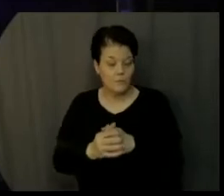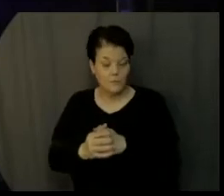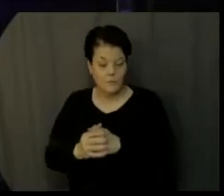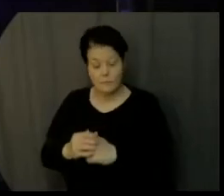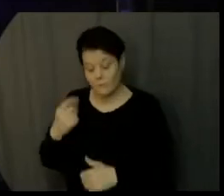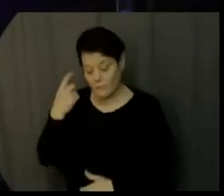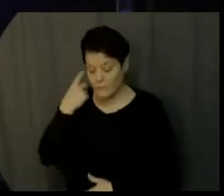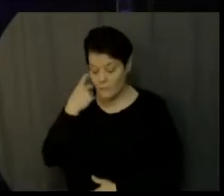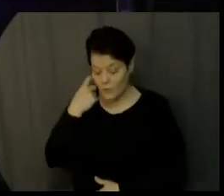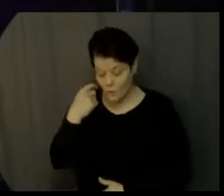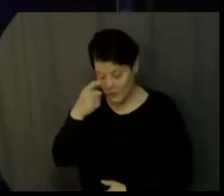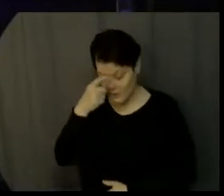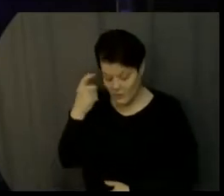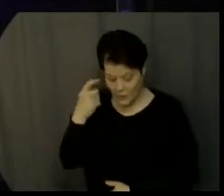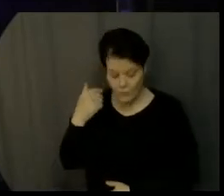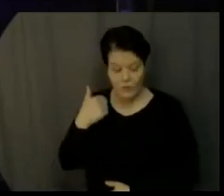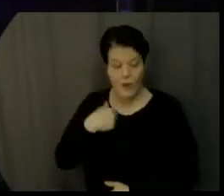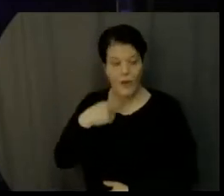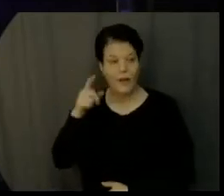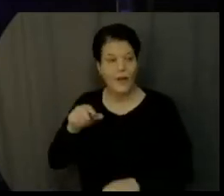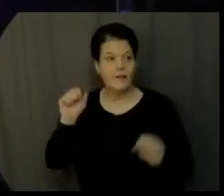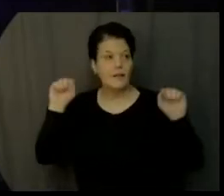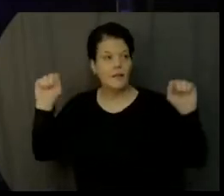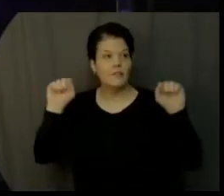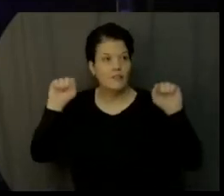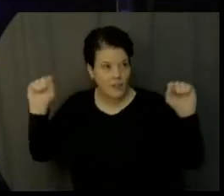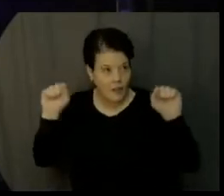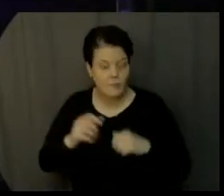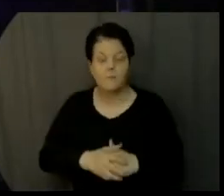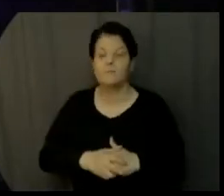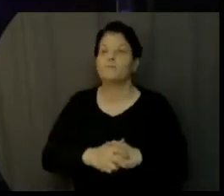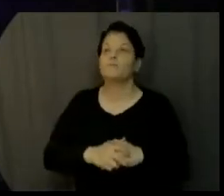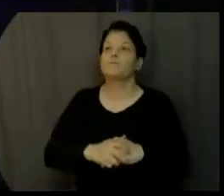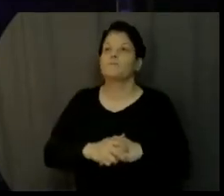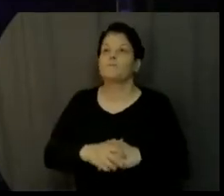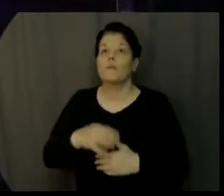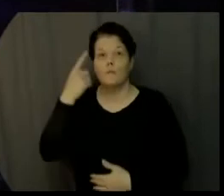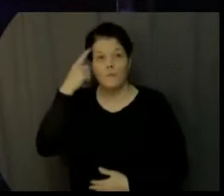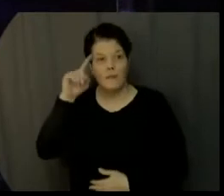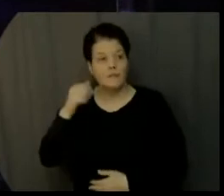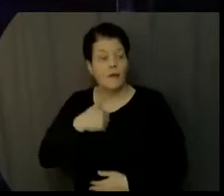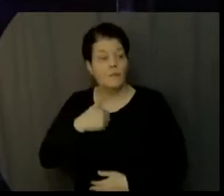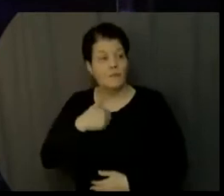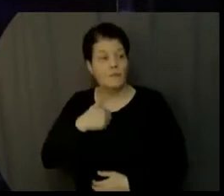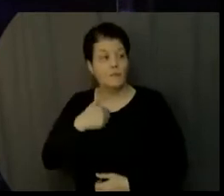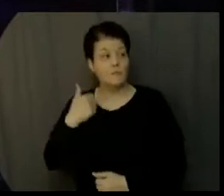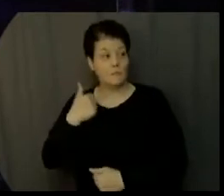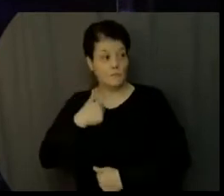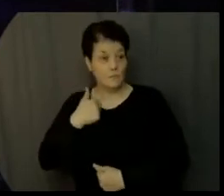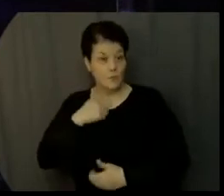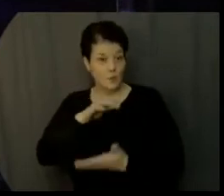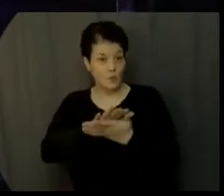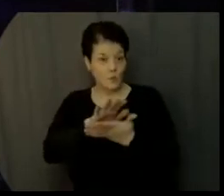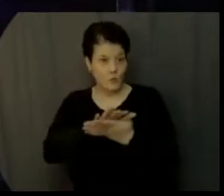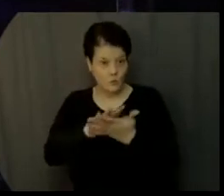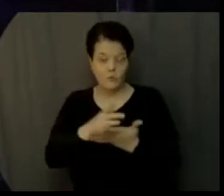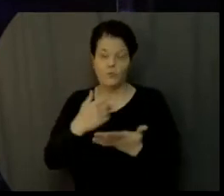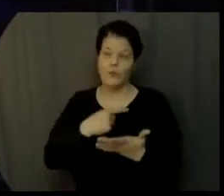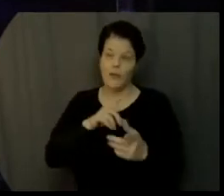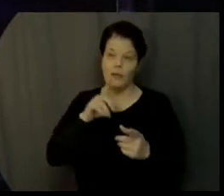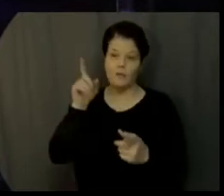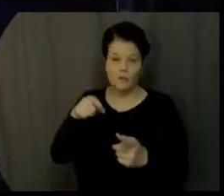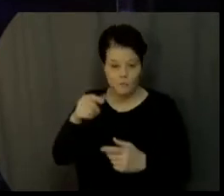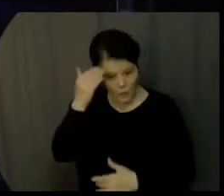officer training school. And I spent a lot of time in preparation for officer training school because I knew that I had to be able to